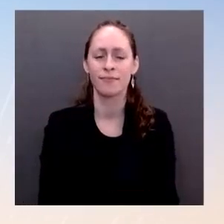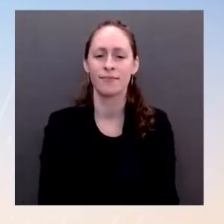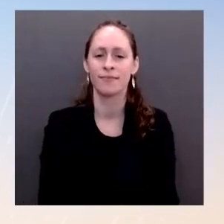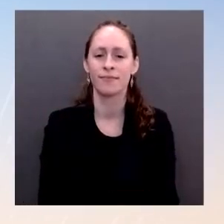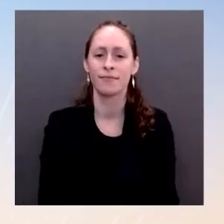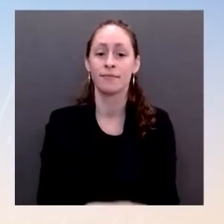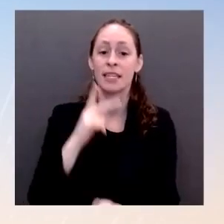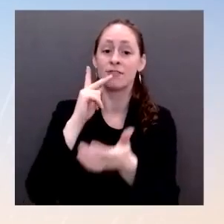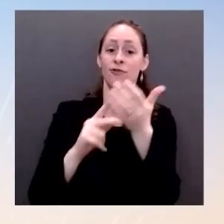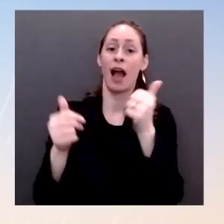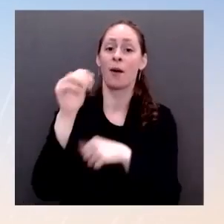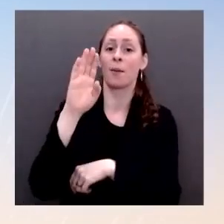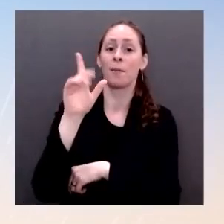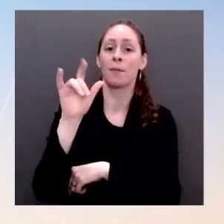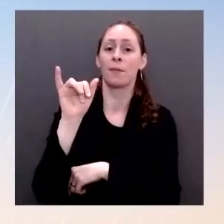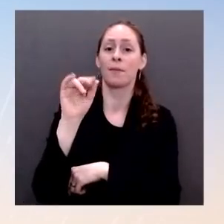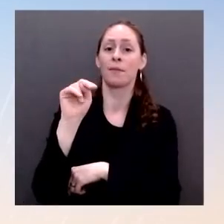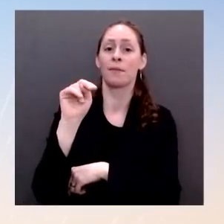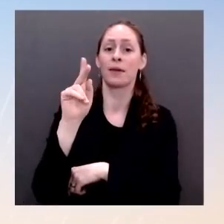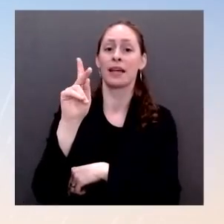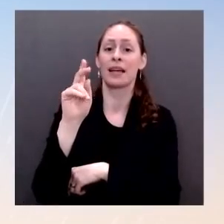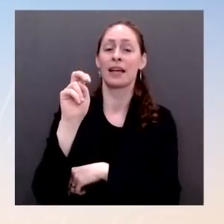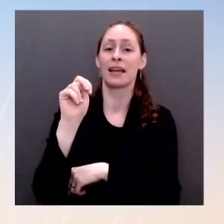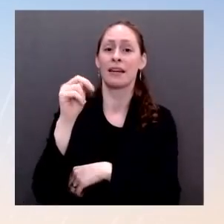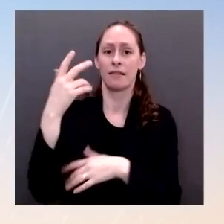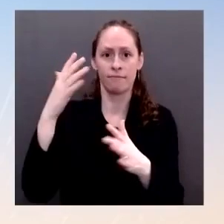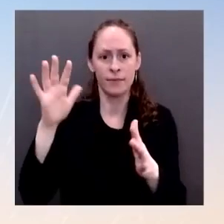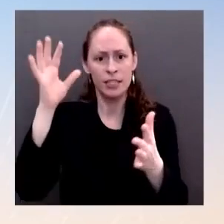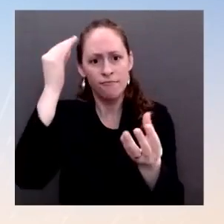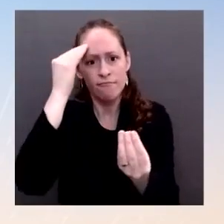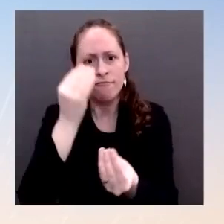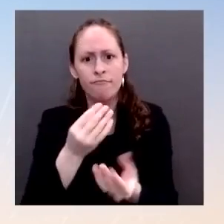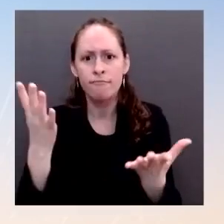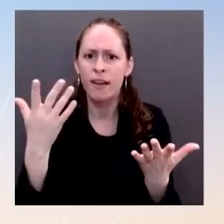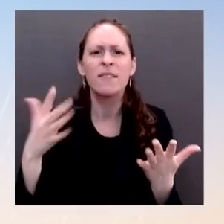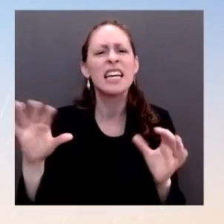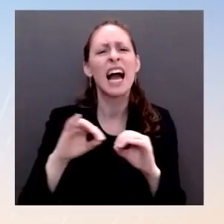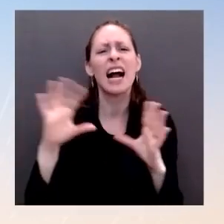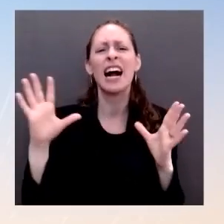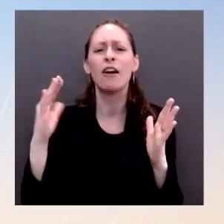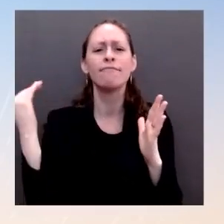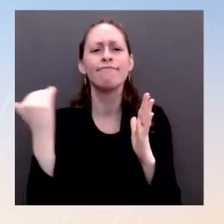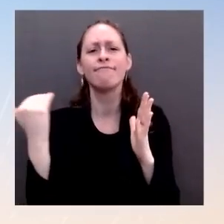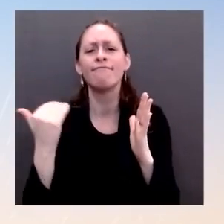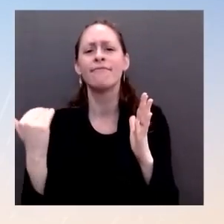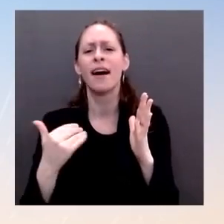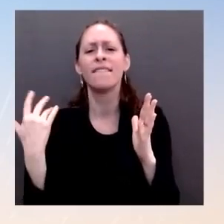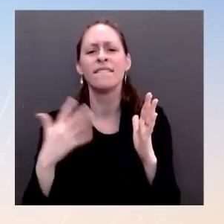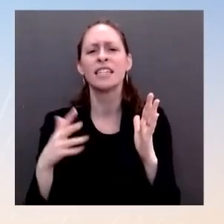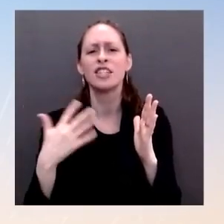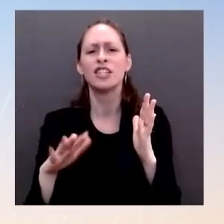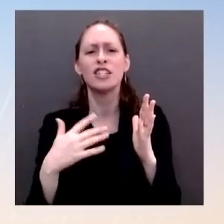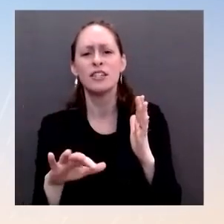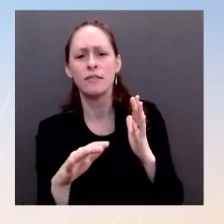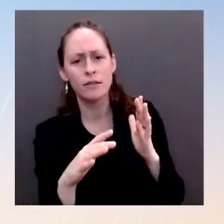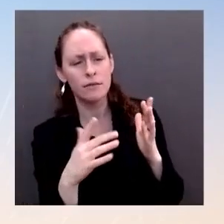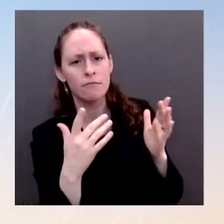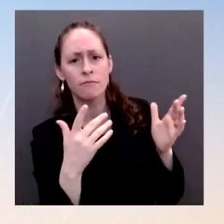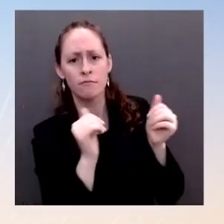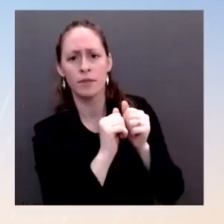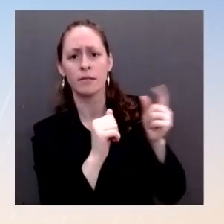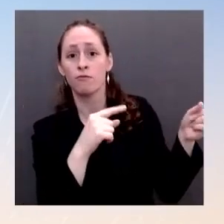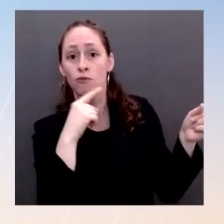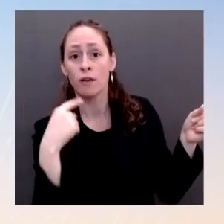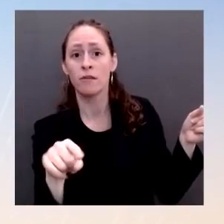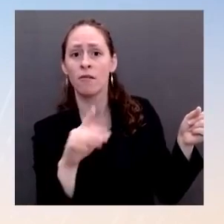certain issues and fundamental principles that the United States and our partners and allies are committed to defend. And that includes those that would impede the